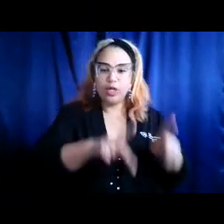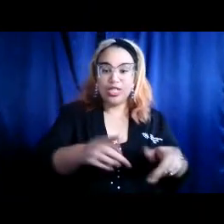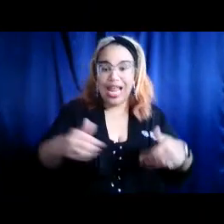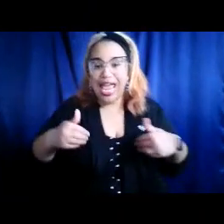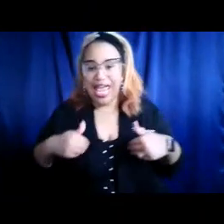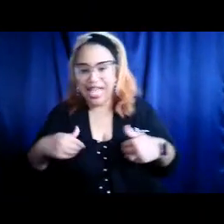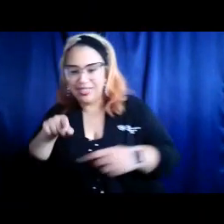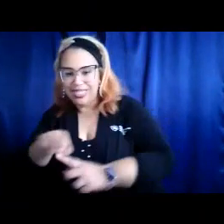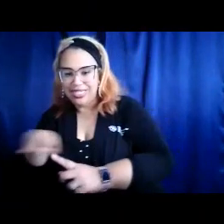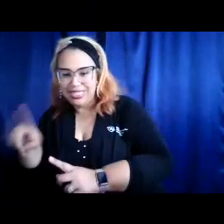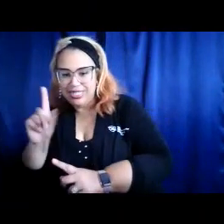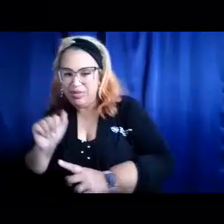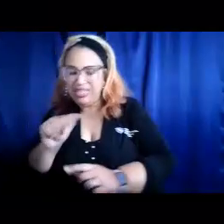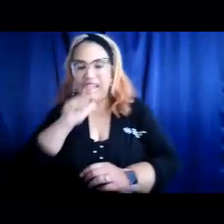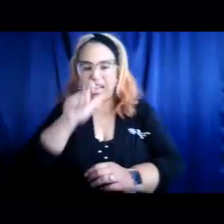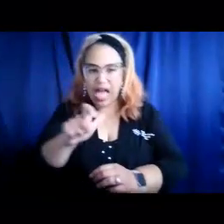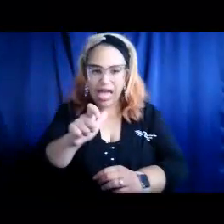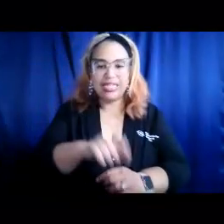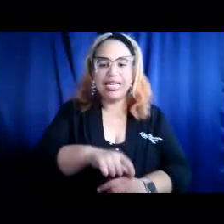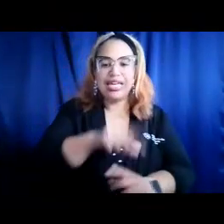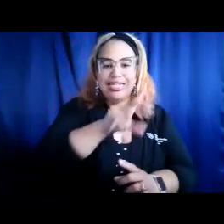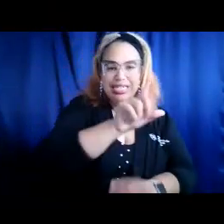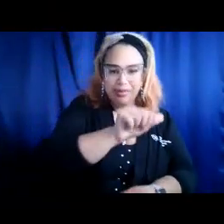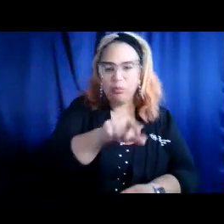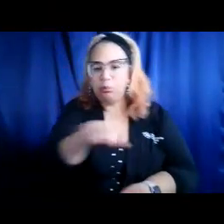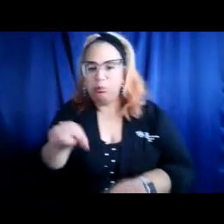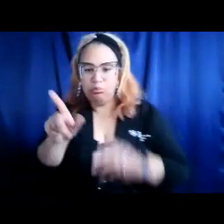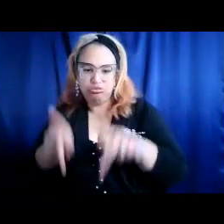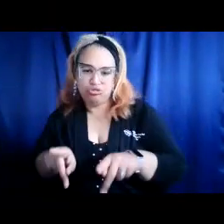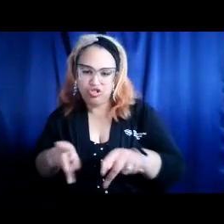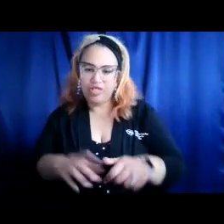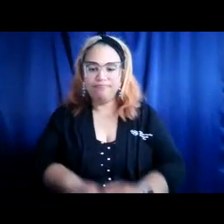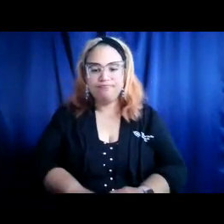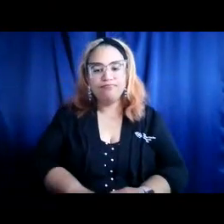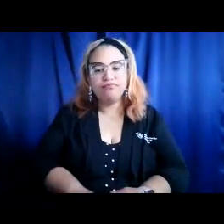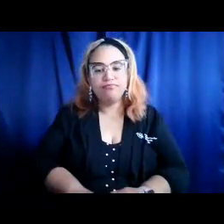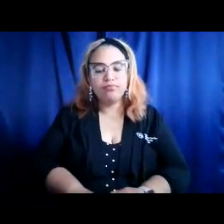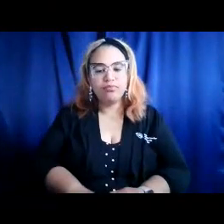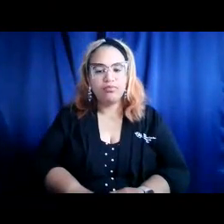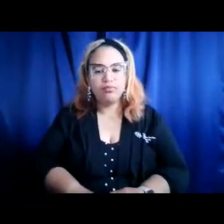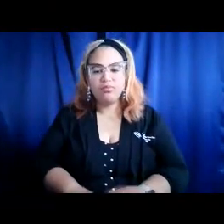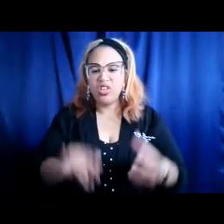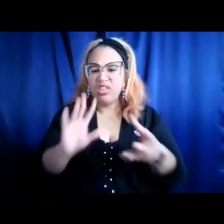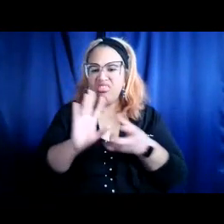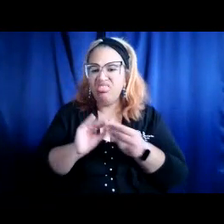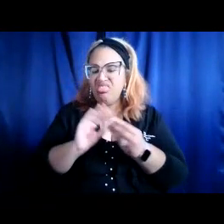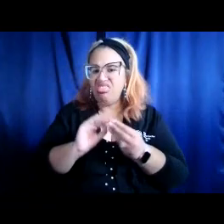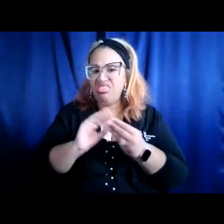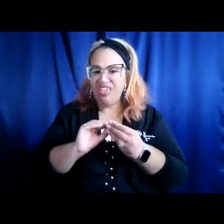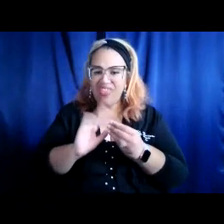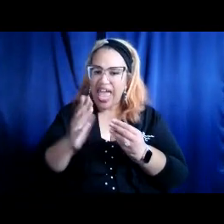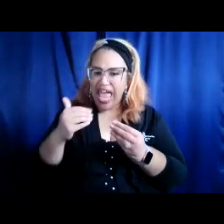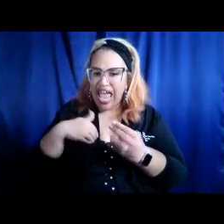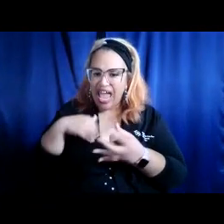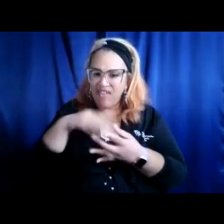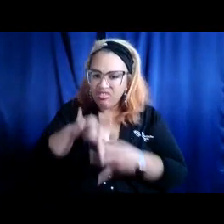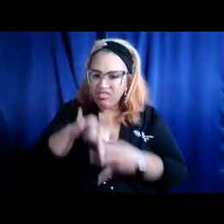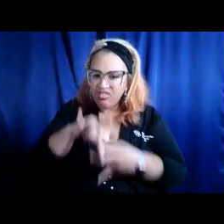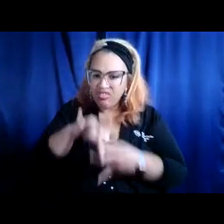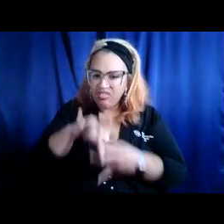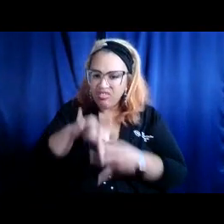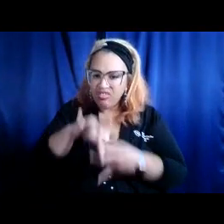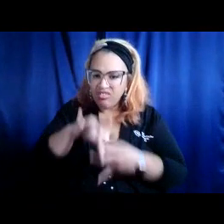meetings or discussions, which is particularly helpful for participants who are using screen readers, rely on live captioning, or